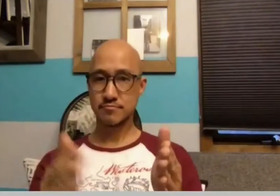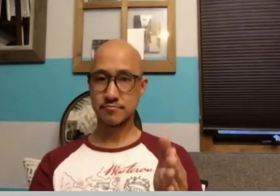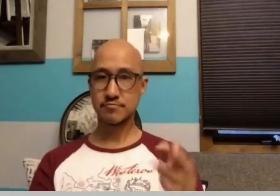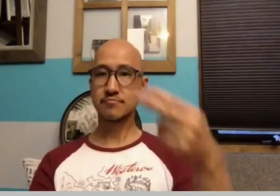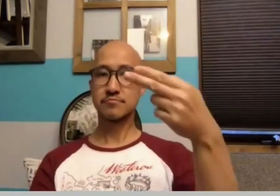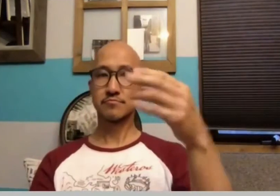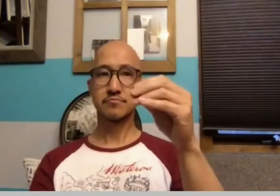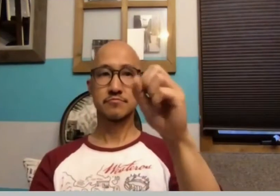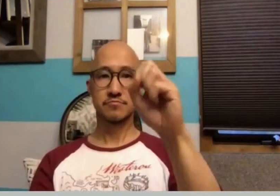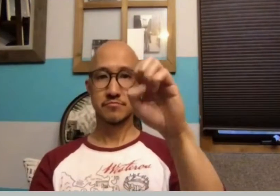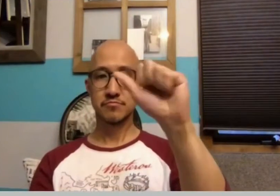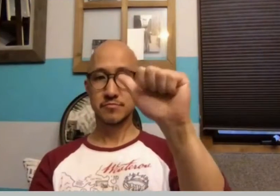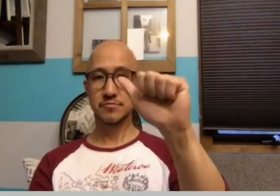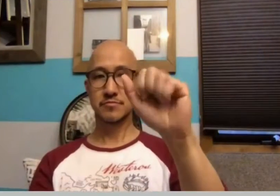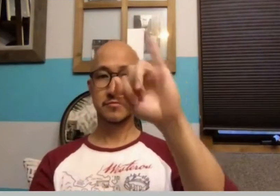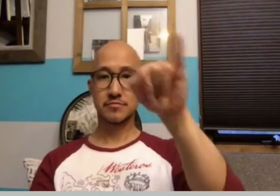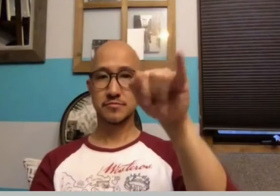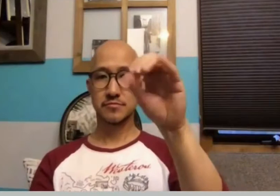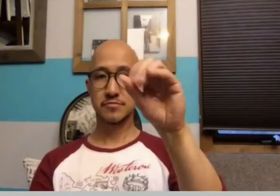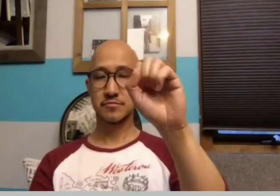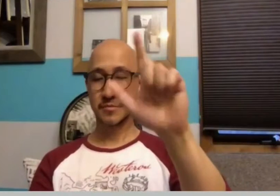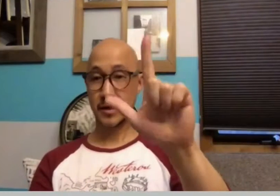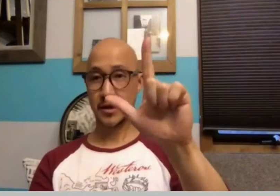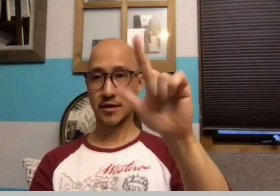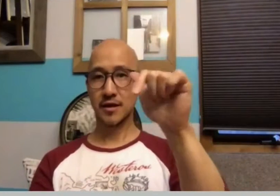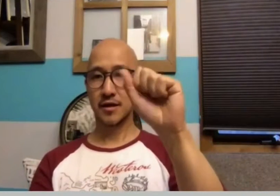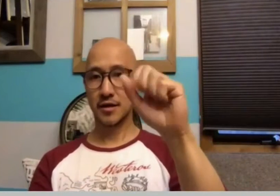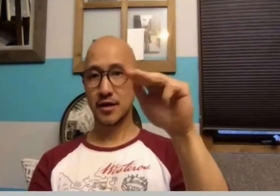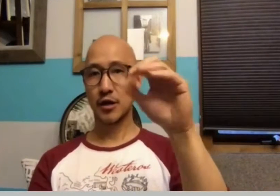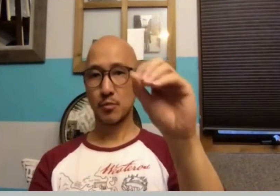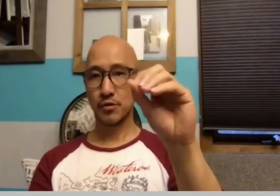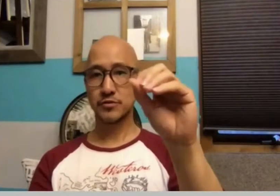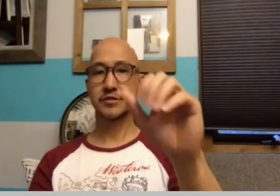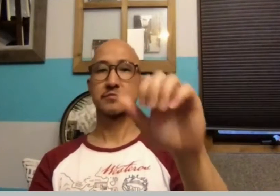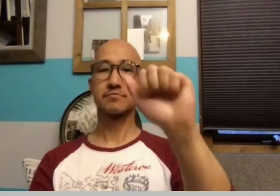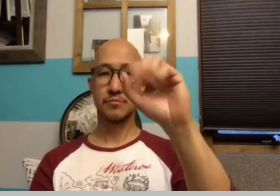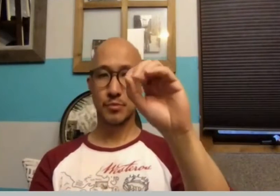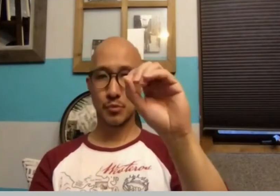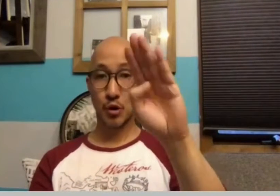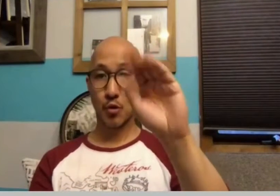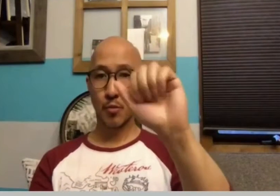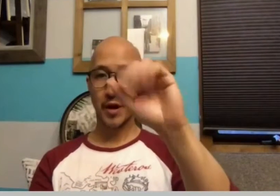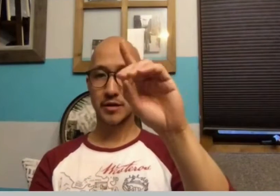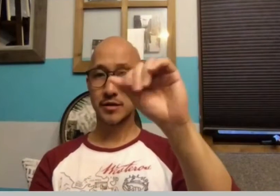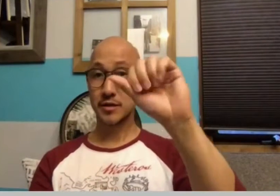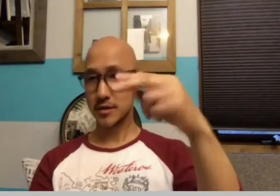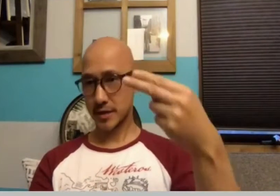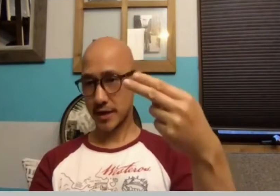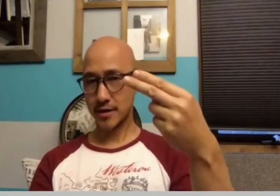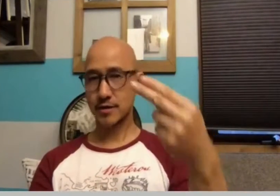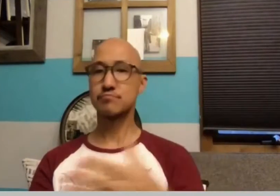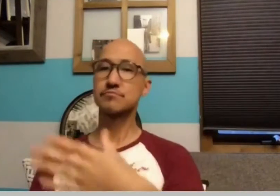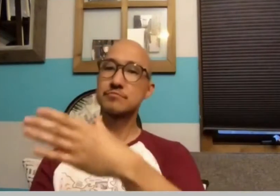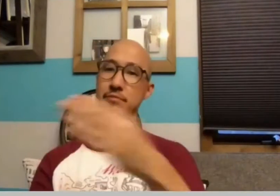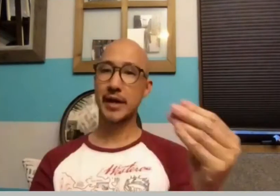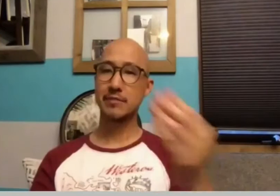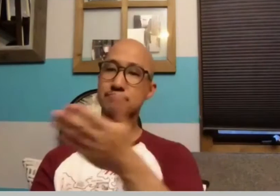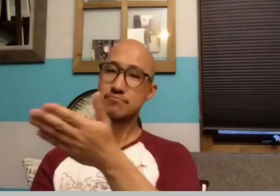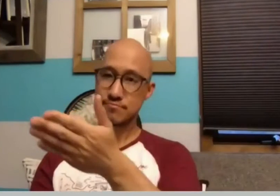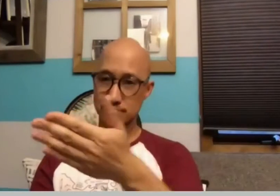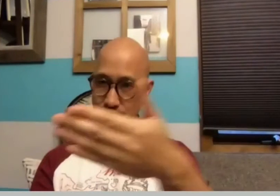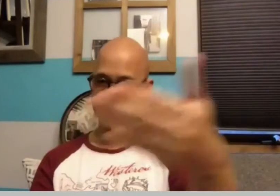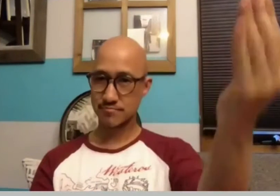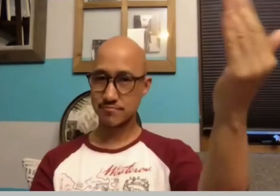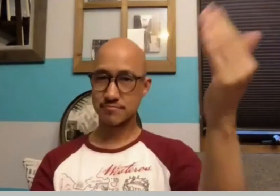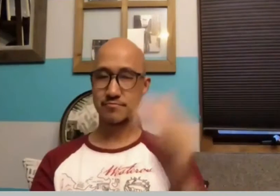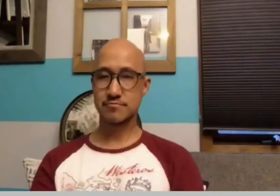Micah, Nahum, Habakkuk, and Zephaniah. I wanted to start off by doing a quick recap of the story so far